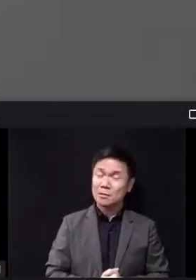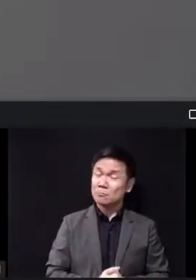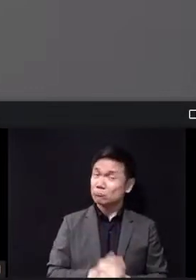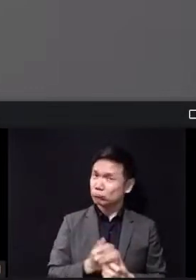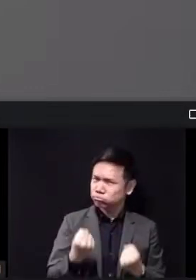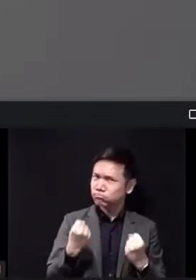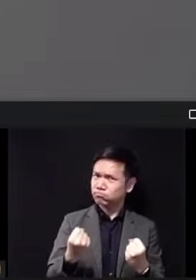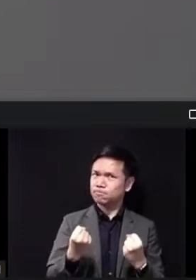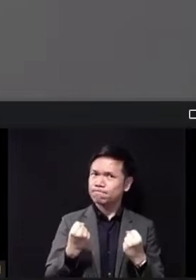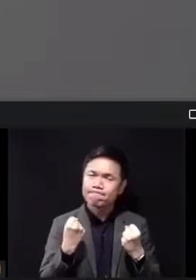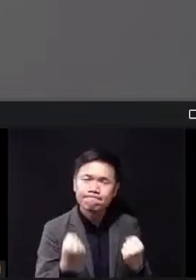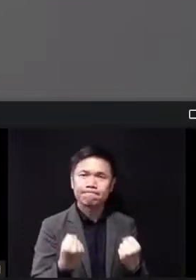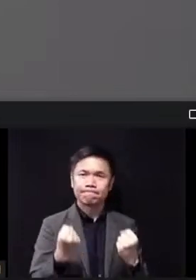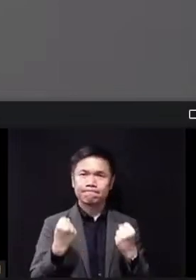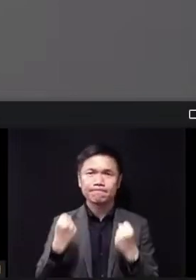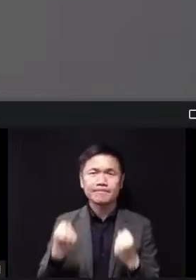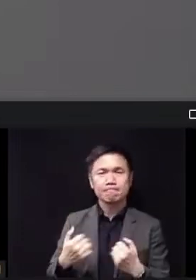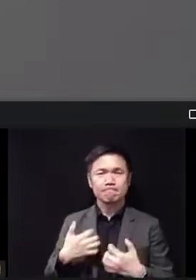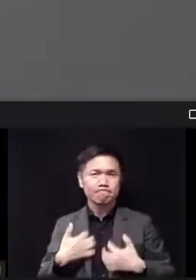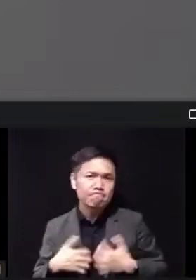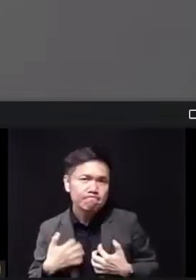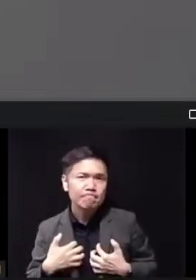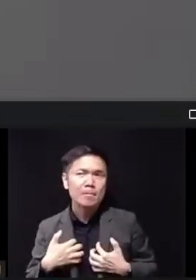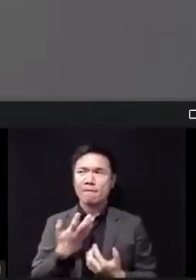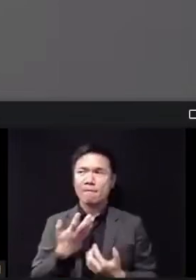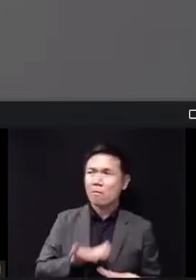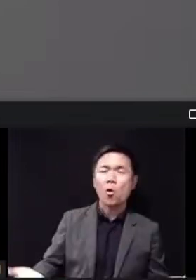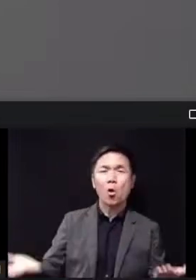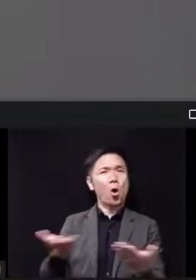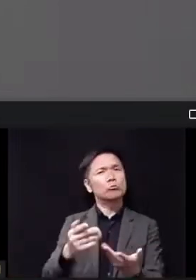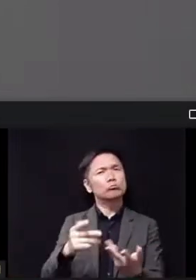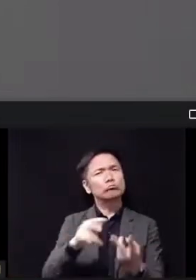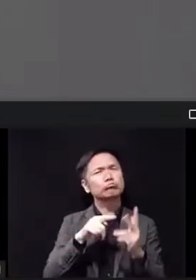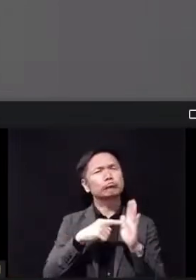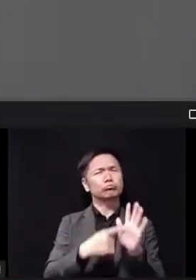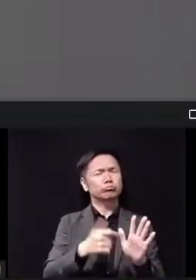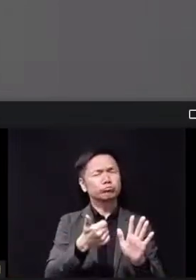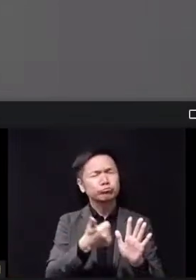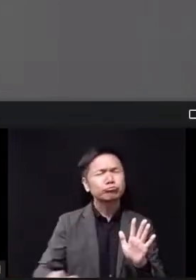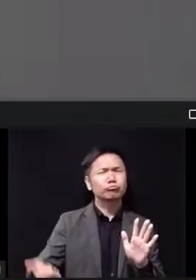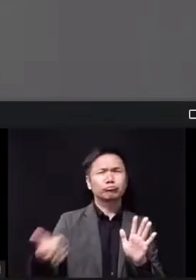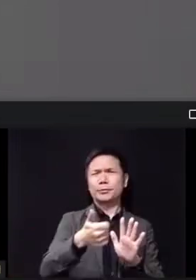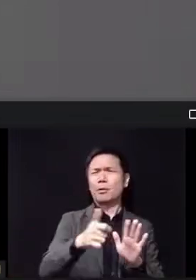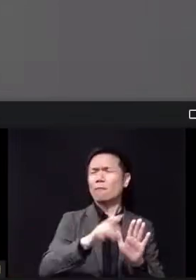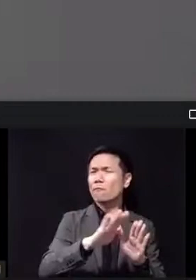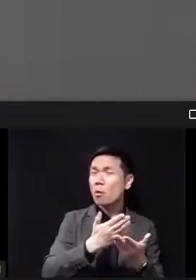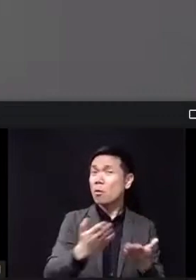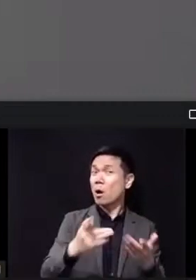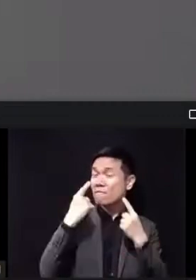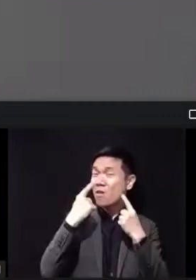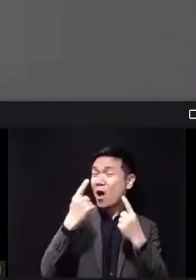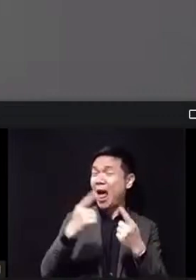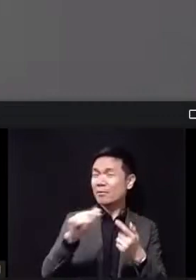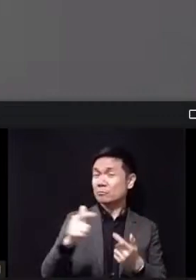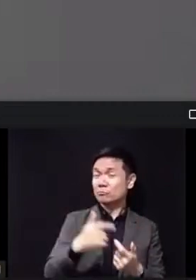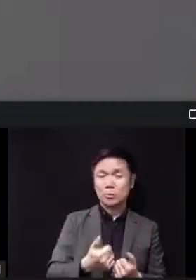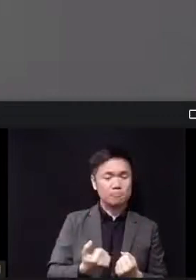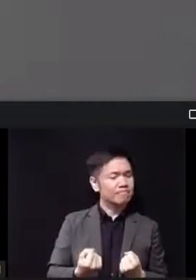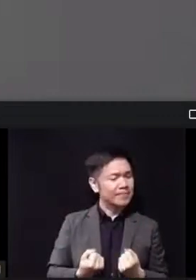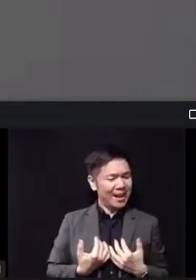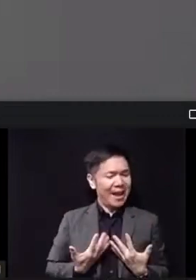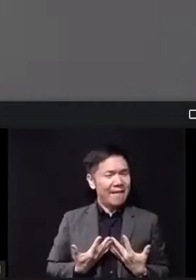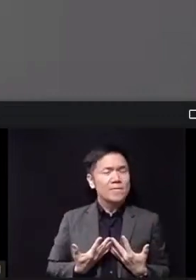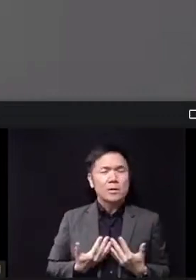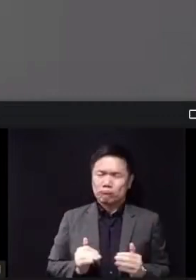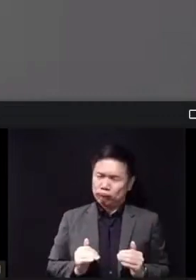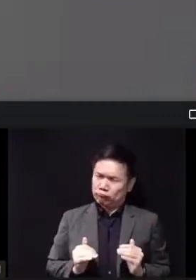the spirit, and genuine interest that each of you has shown to work together to advance the quality of life of